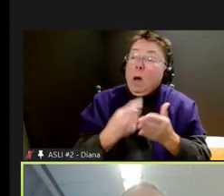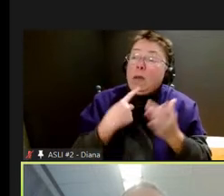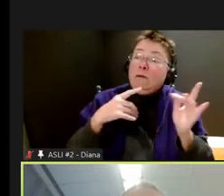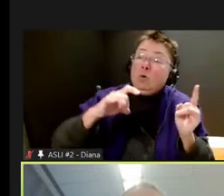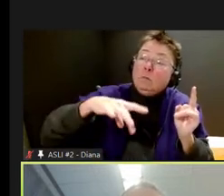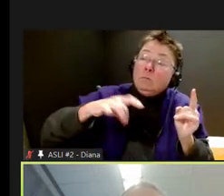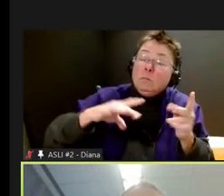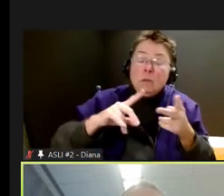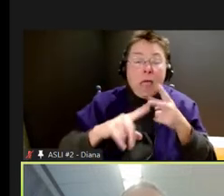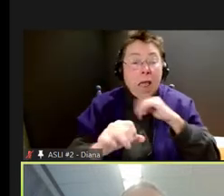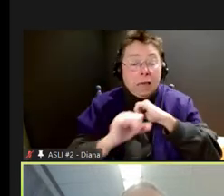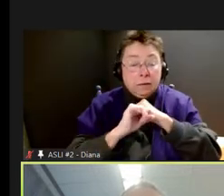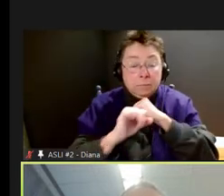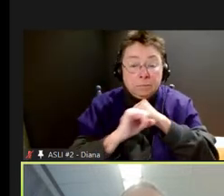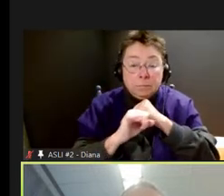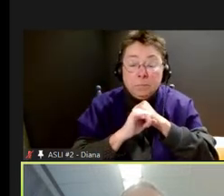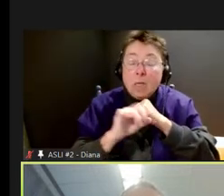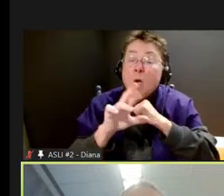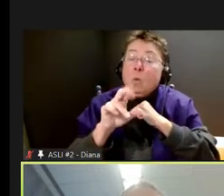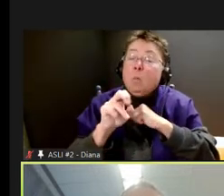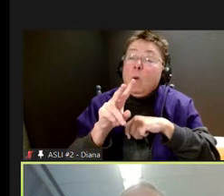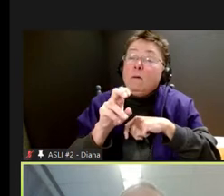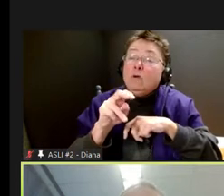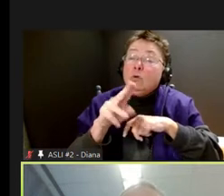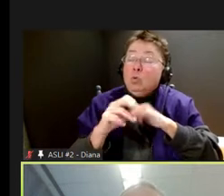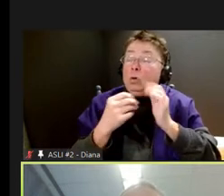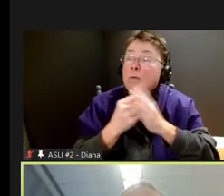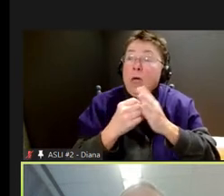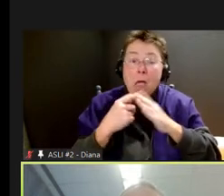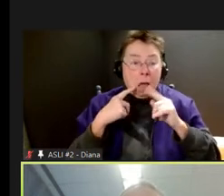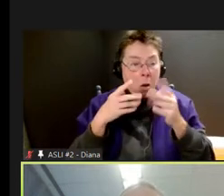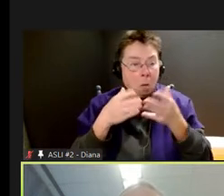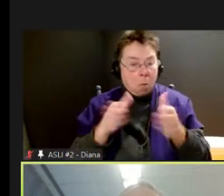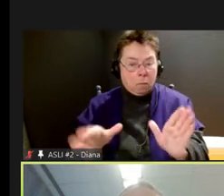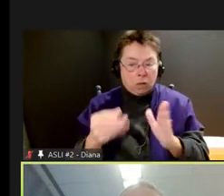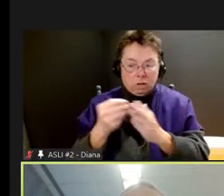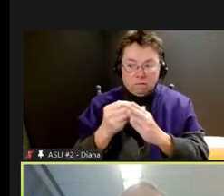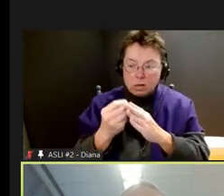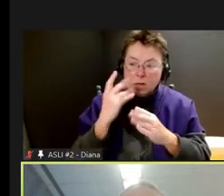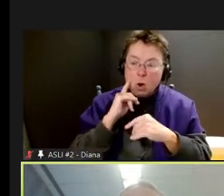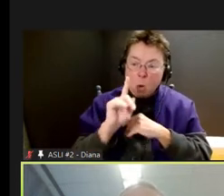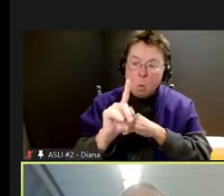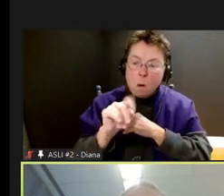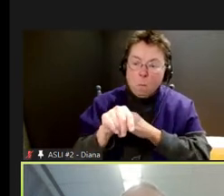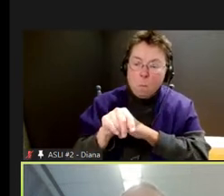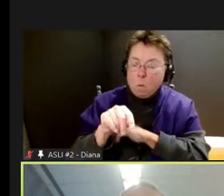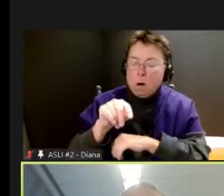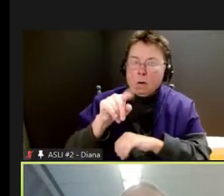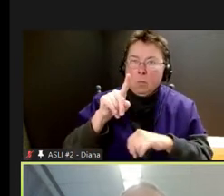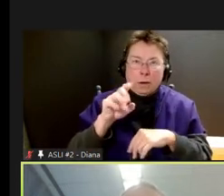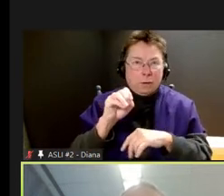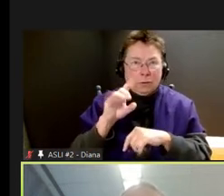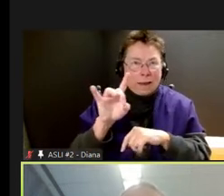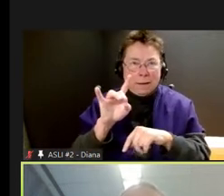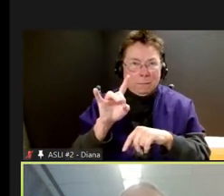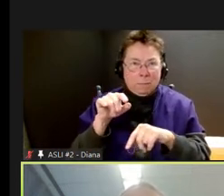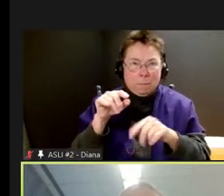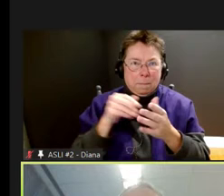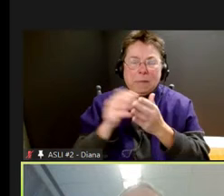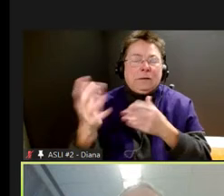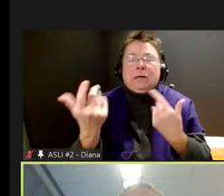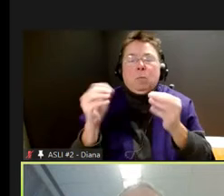revenues. Public funding is forecasted at $103.8 million higher than budgeted, which is driven by